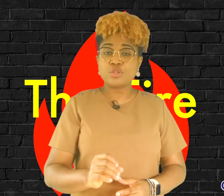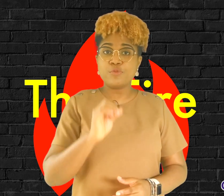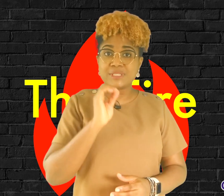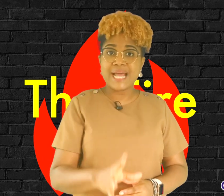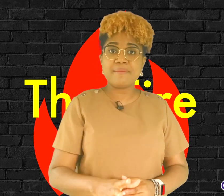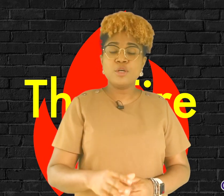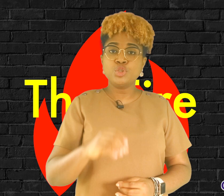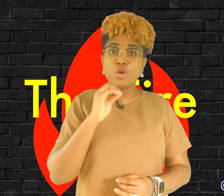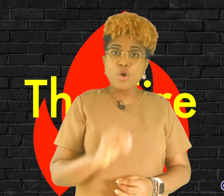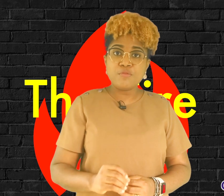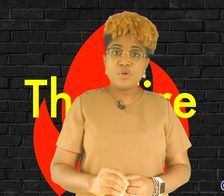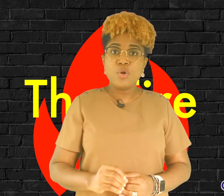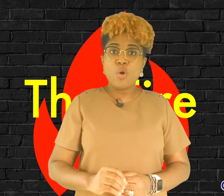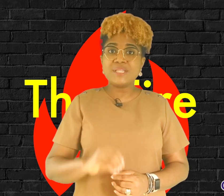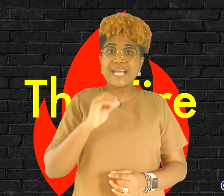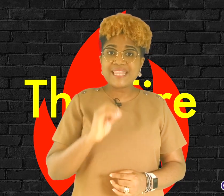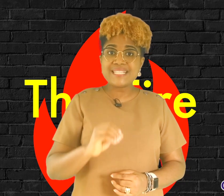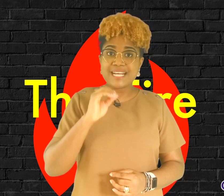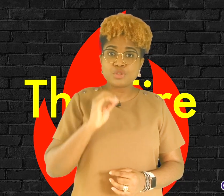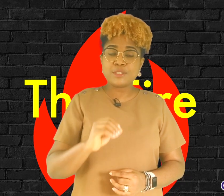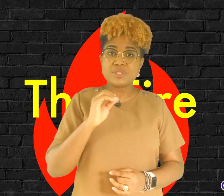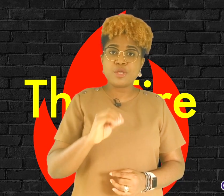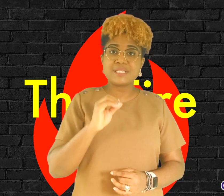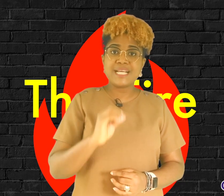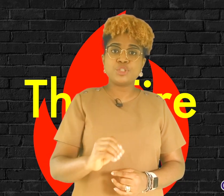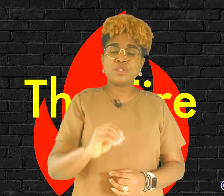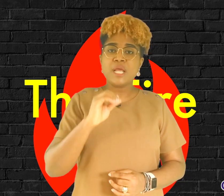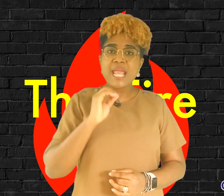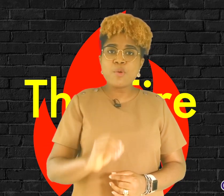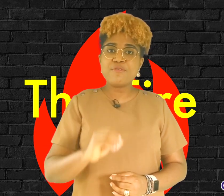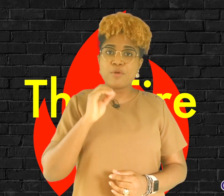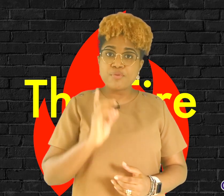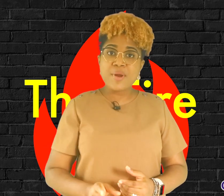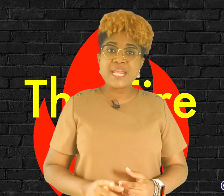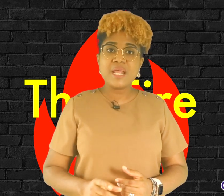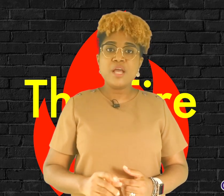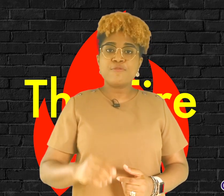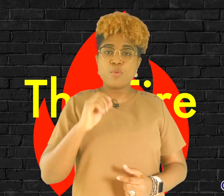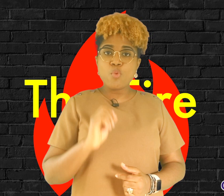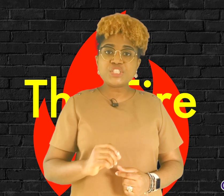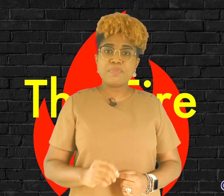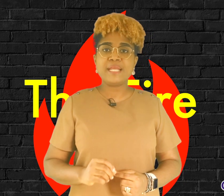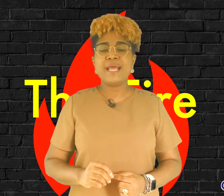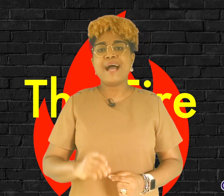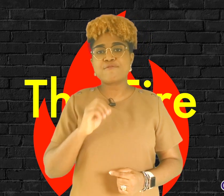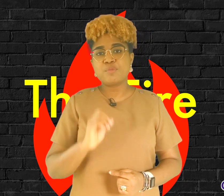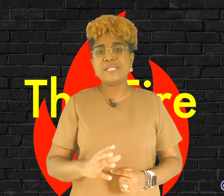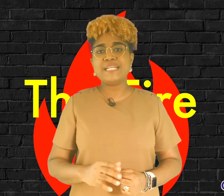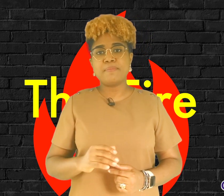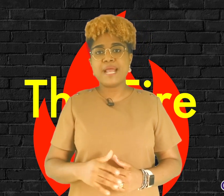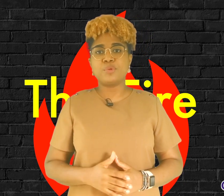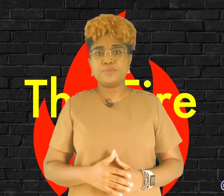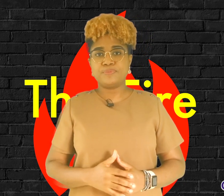a lot of your time, your love, or there are things that are trying to take your attention away from praying, from worshiping, and